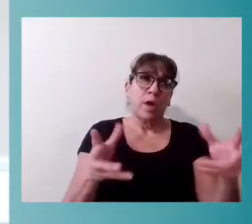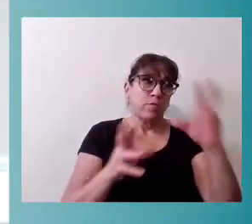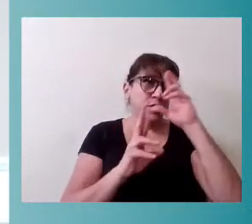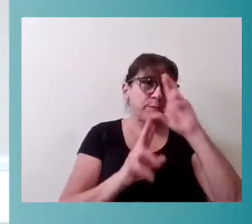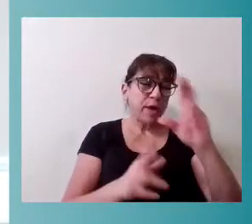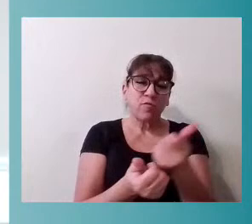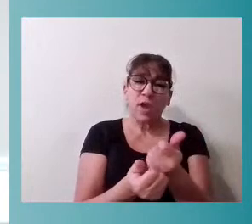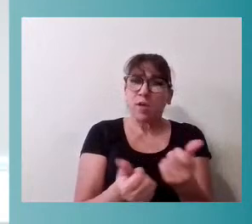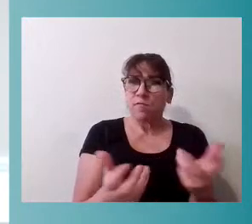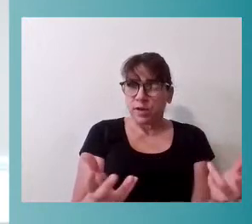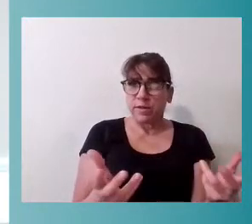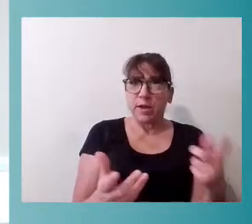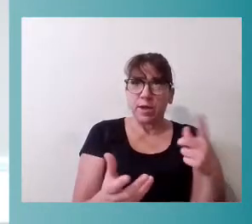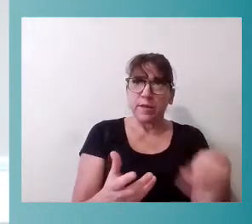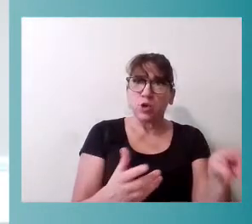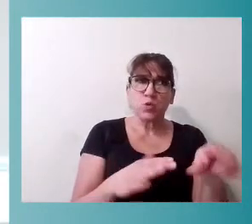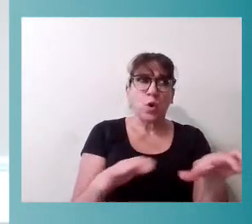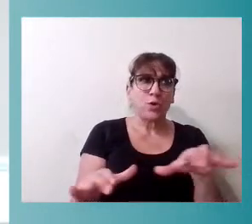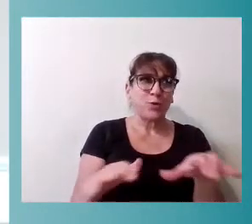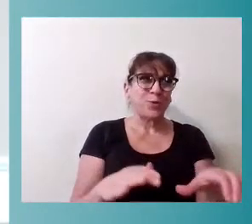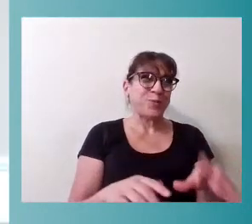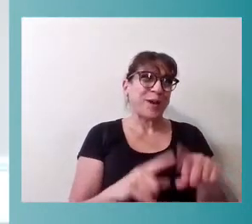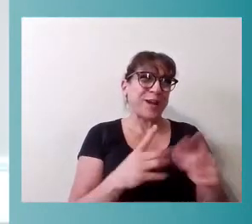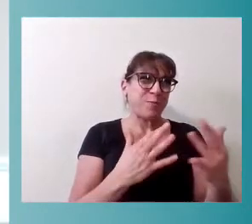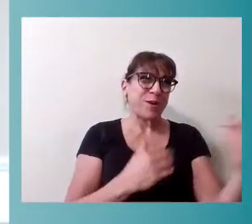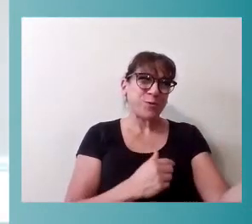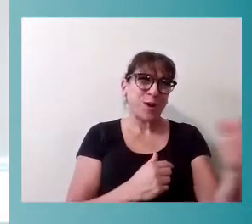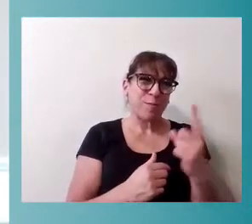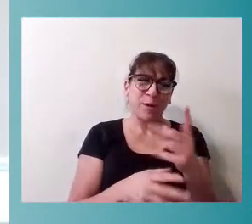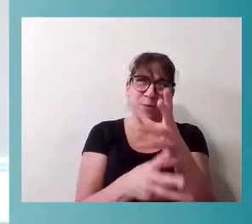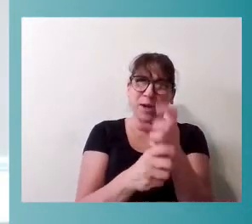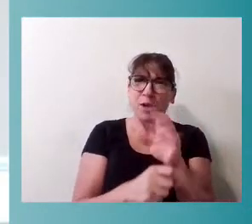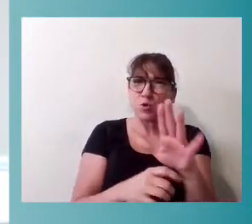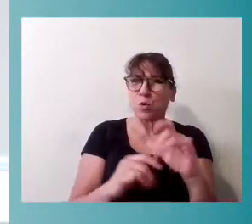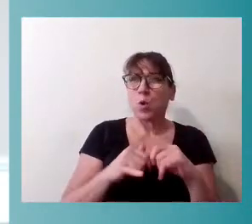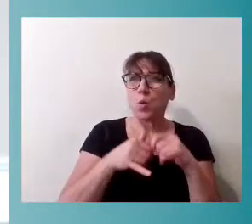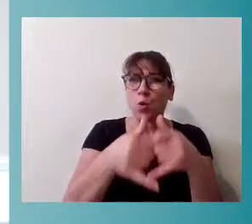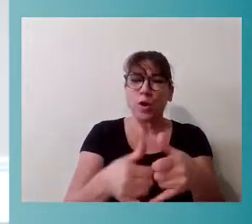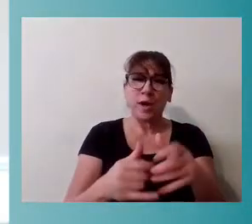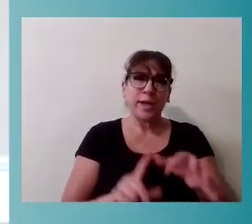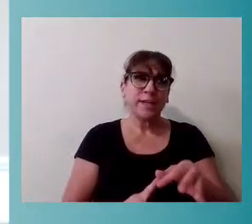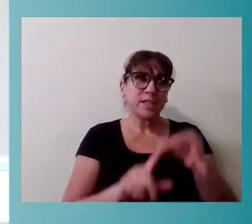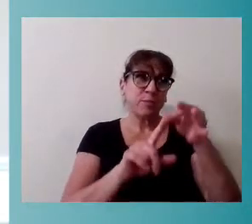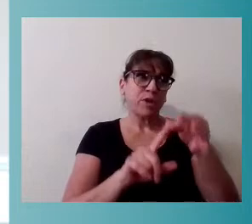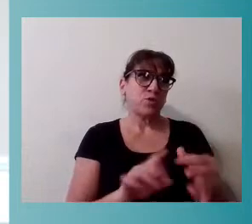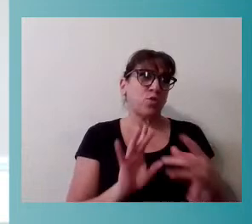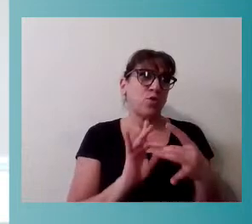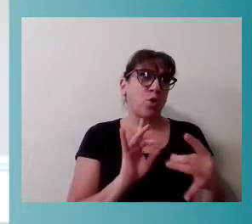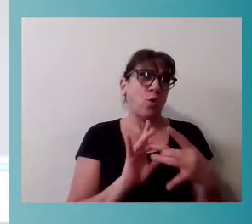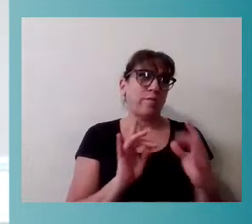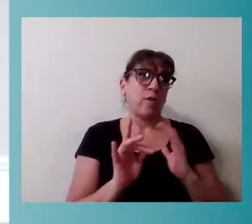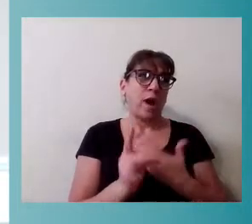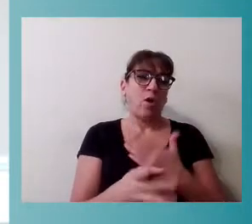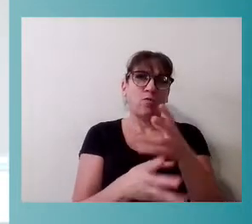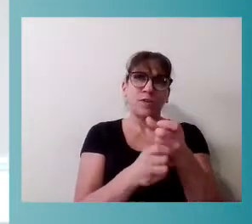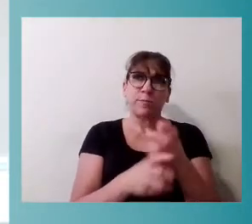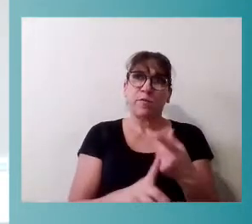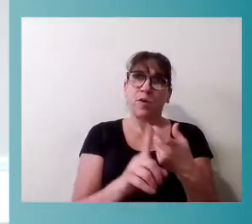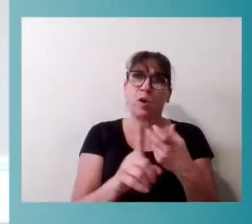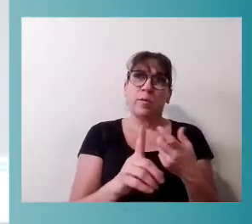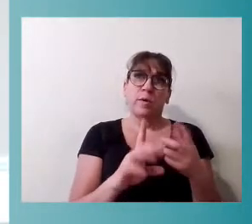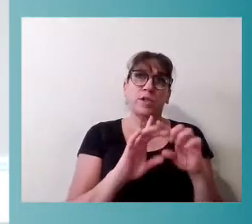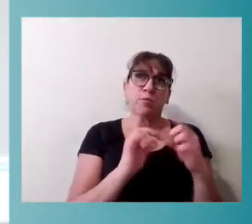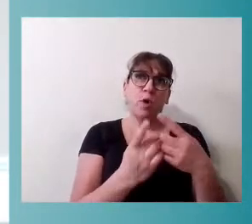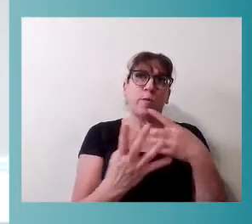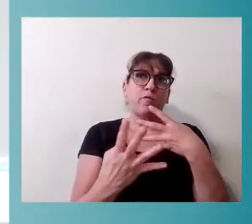everything that you do, and I can't wait till you come up here and get your awards. A special note for our recipient from the Department of